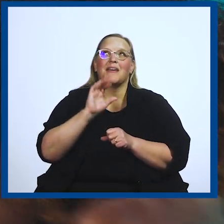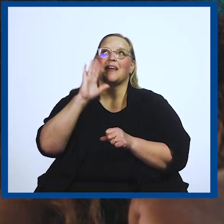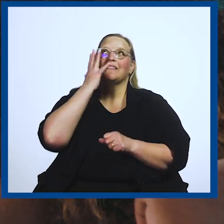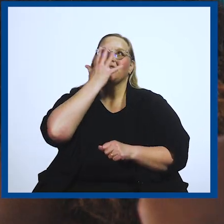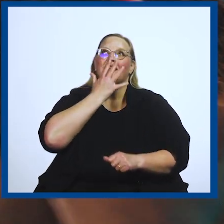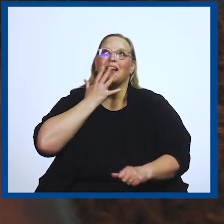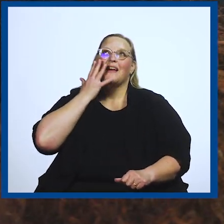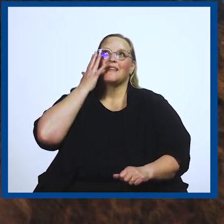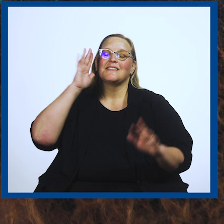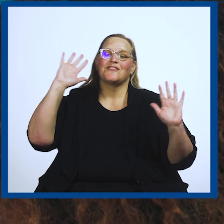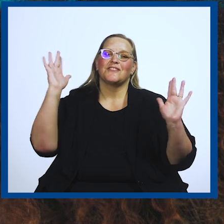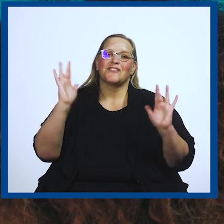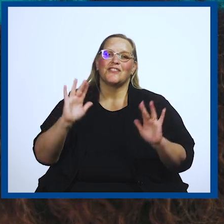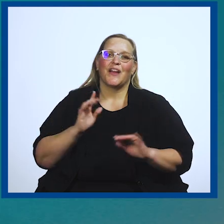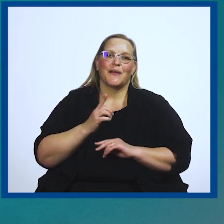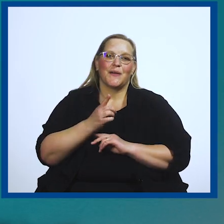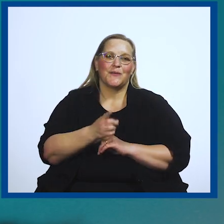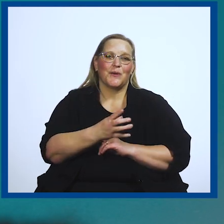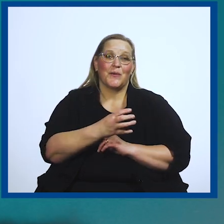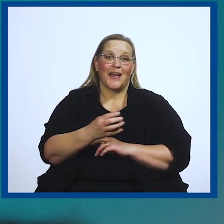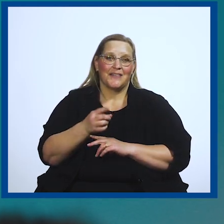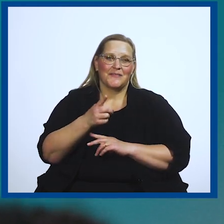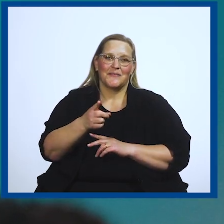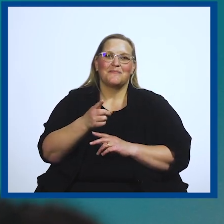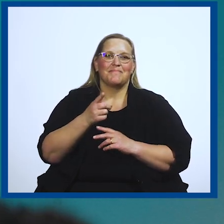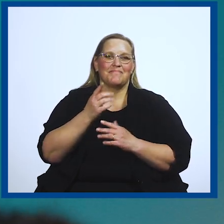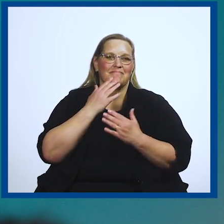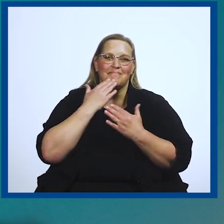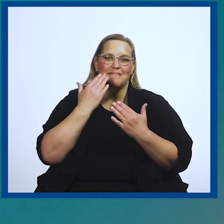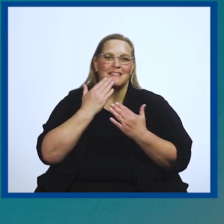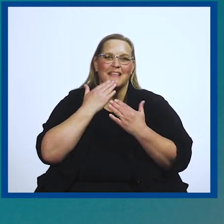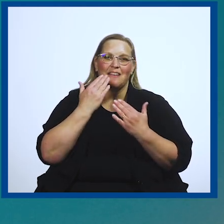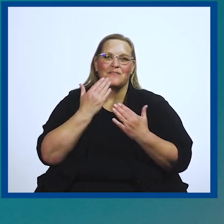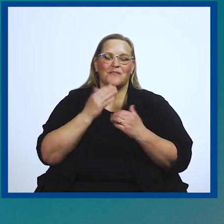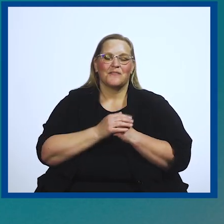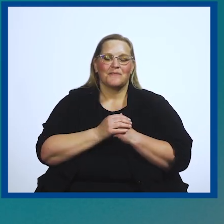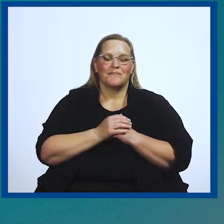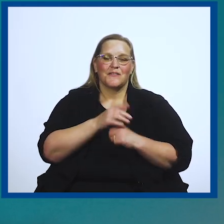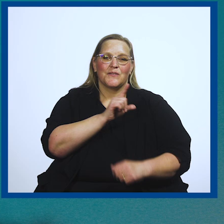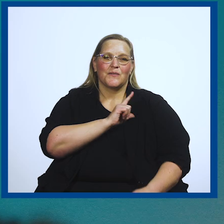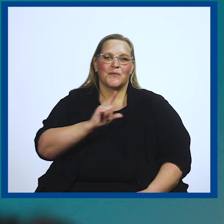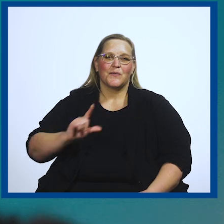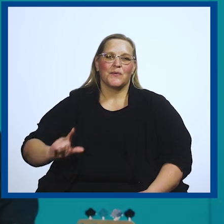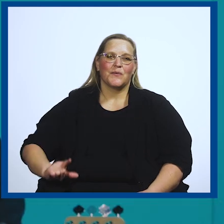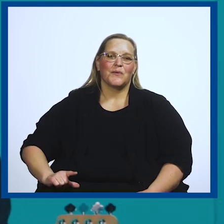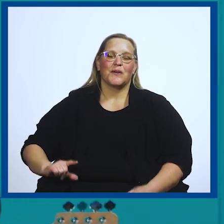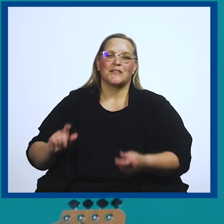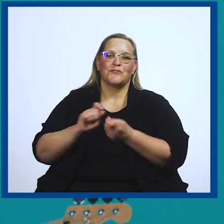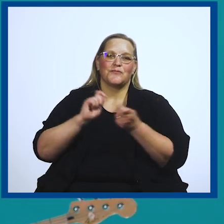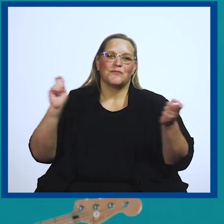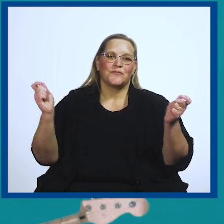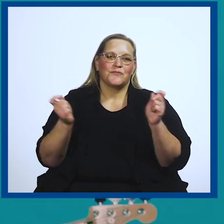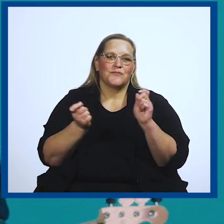face shine upon you and be gracious to you. The Lord turn his